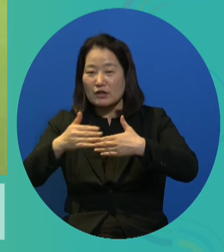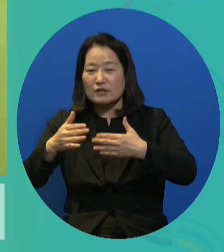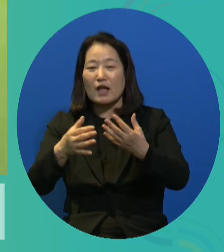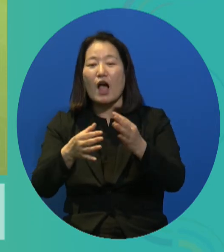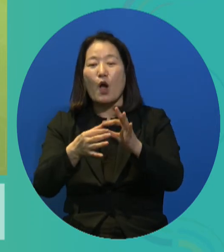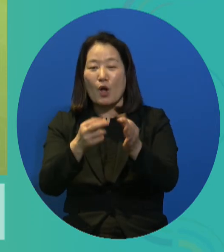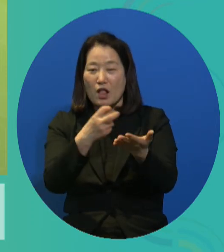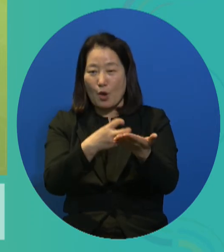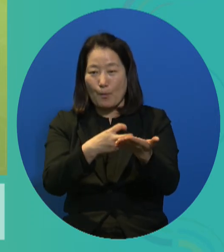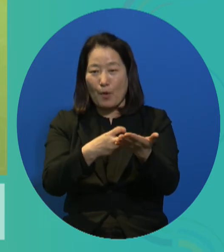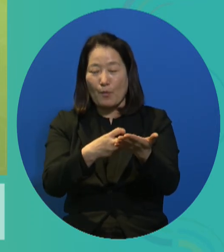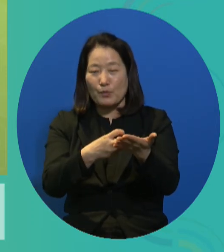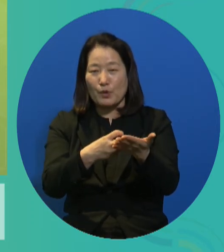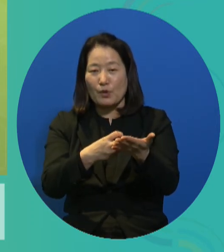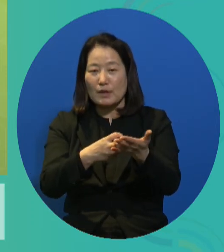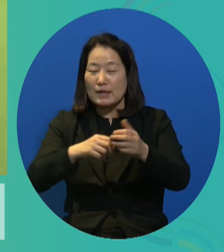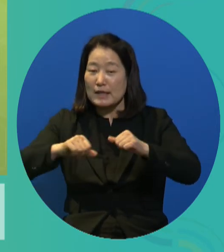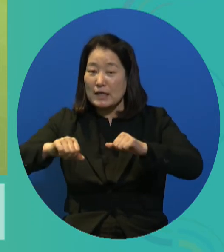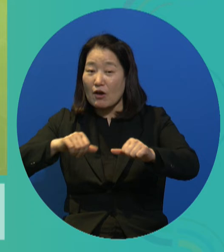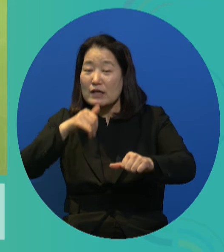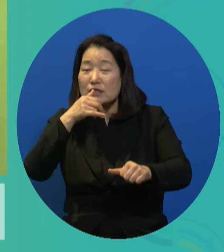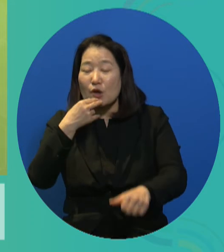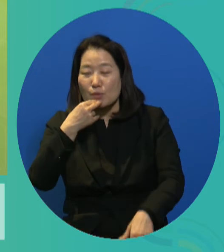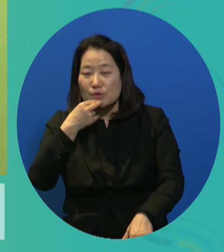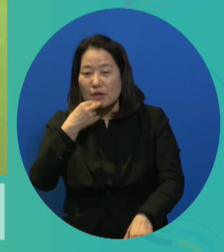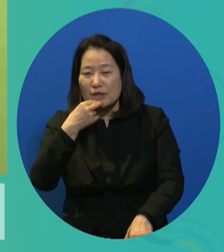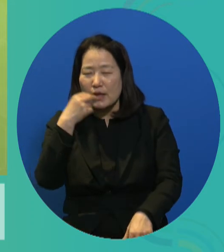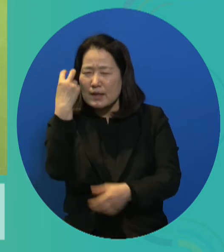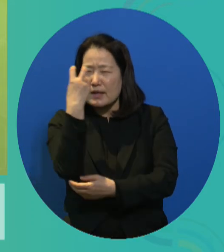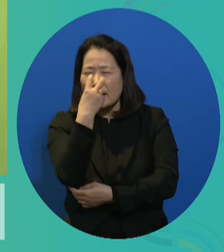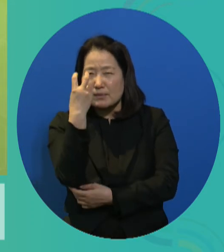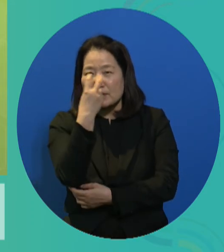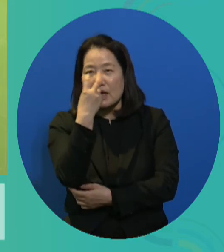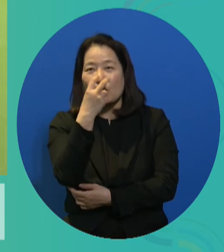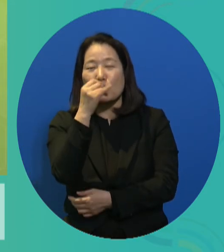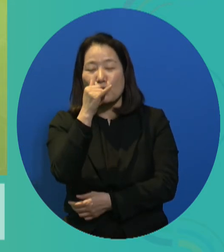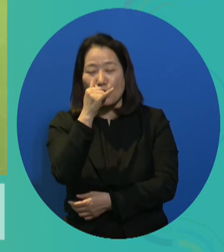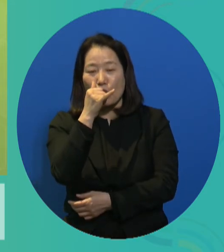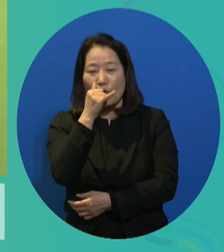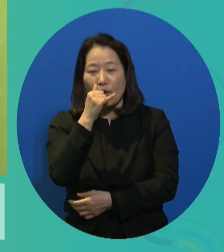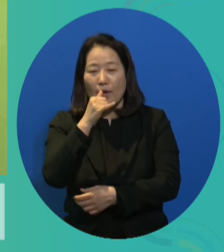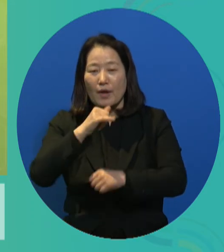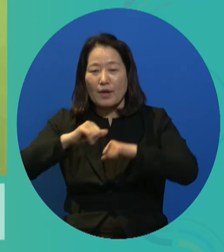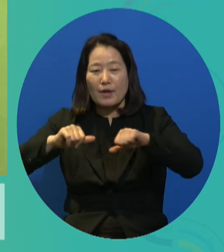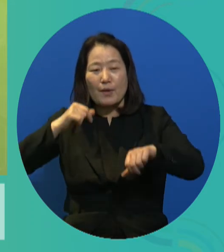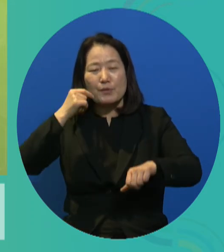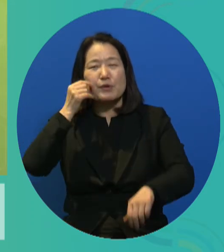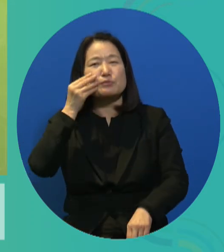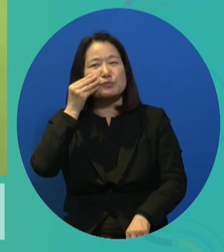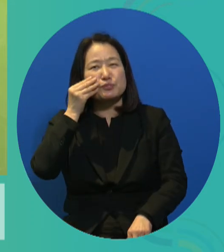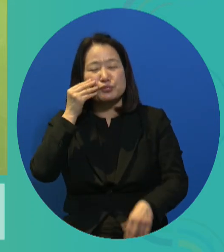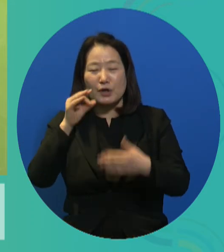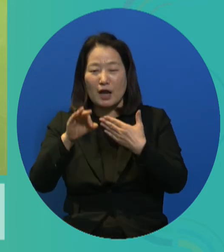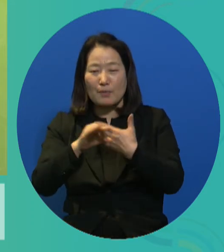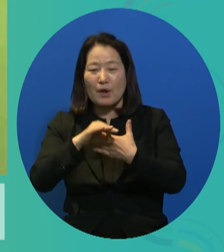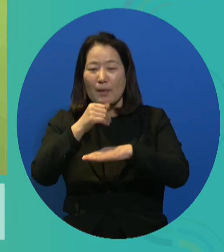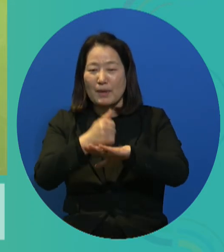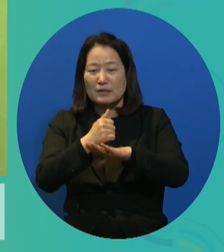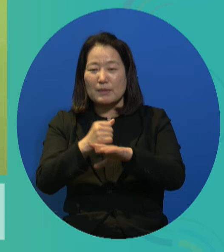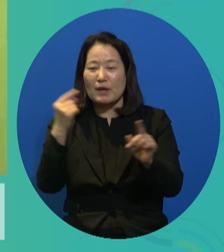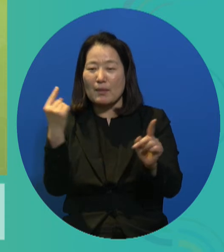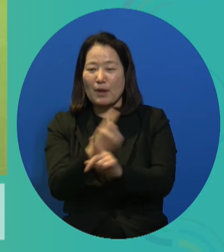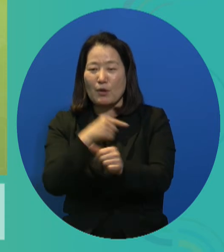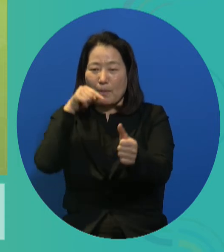like. If we look at other countries, their international human rights, their national human rights bodies are also responsible for